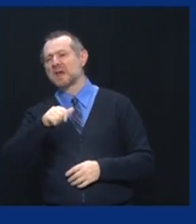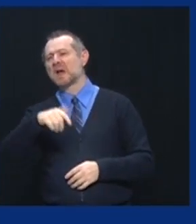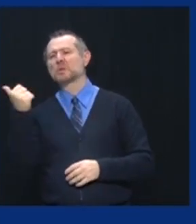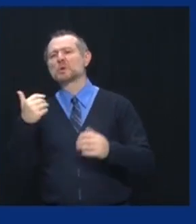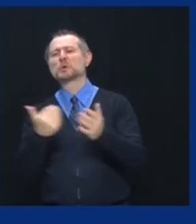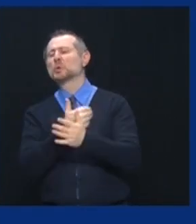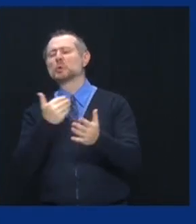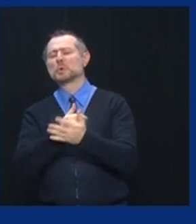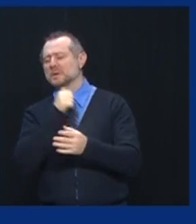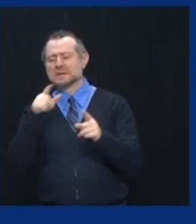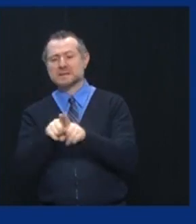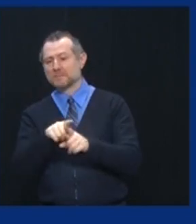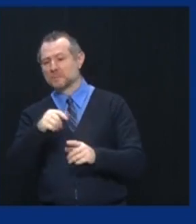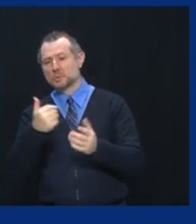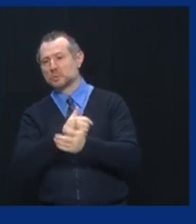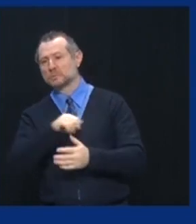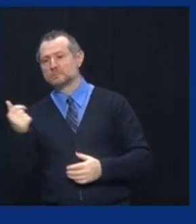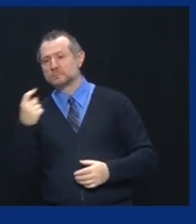question, Thanks, please.